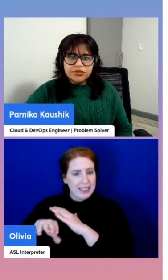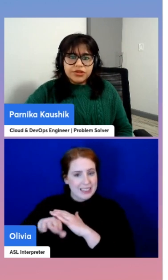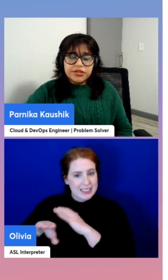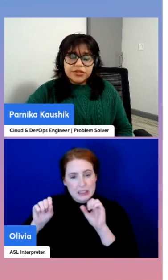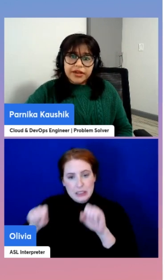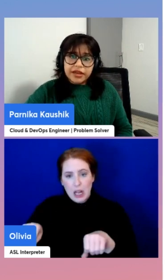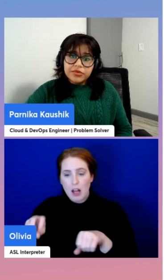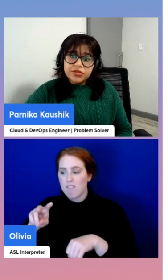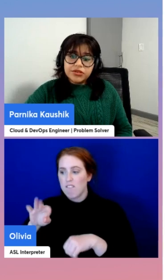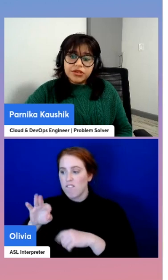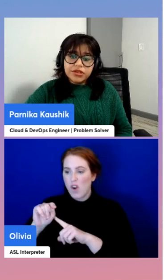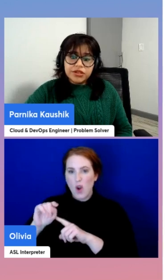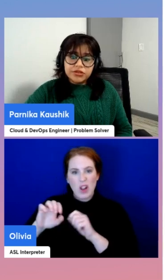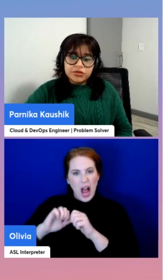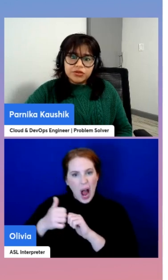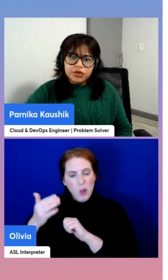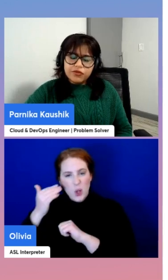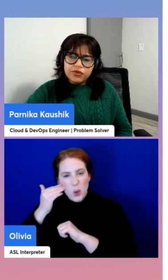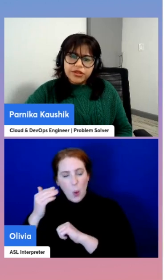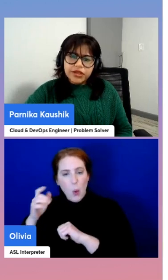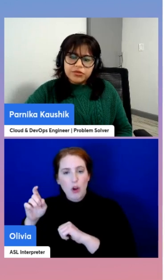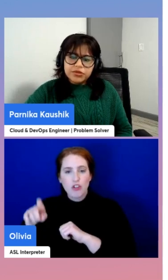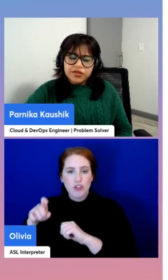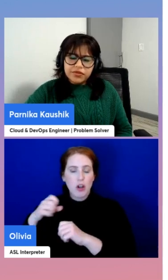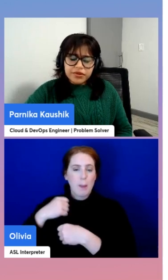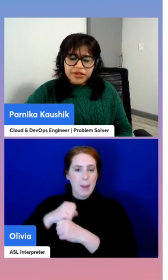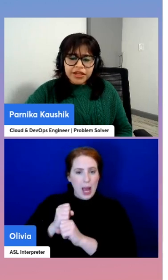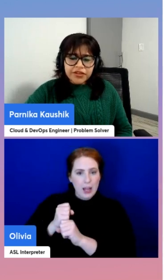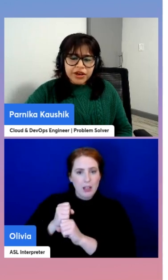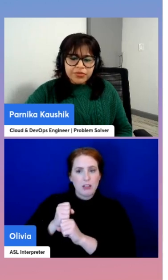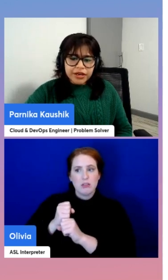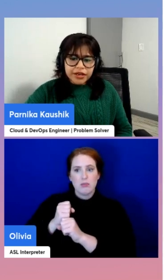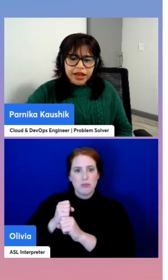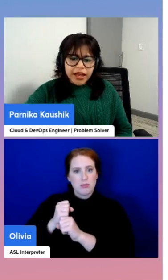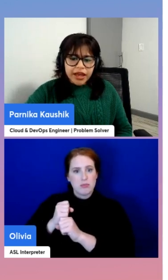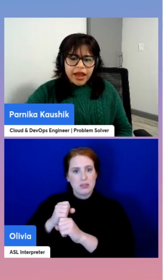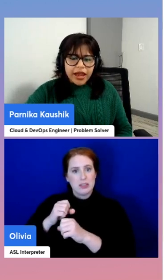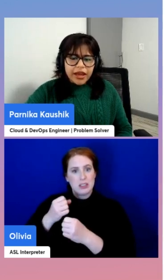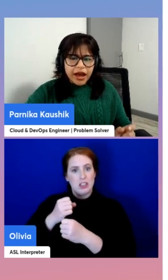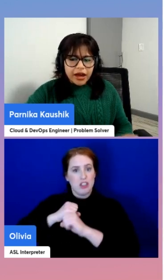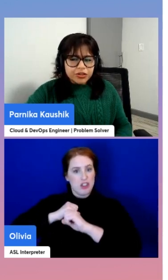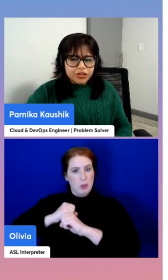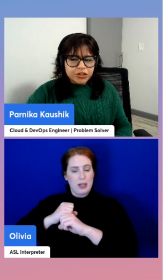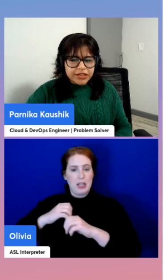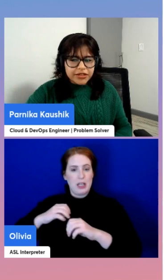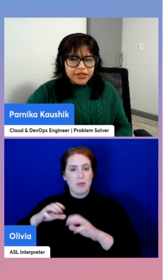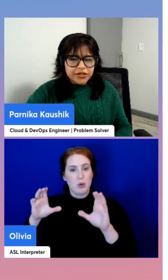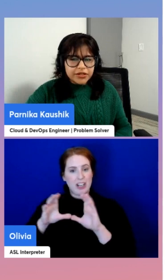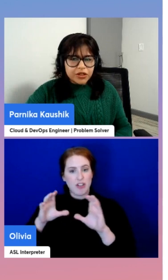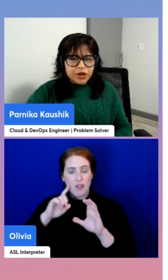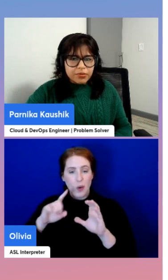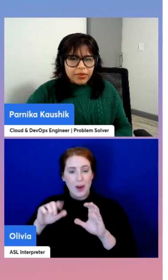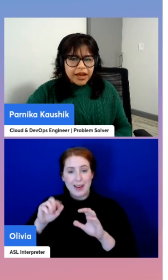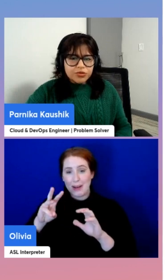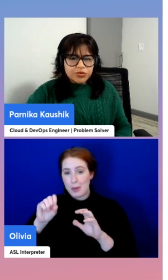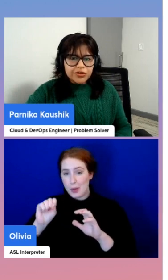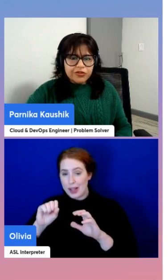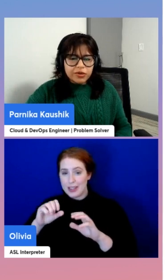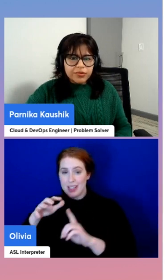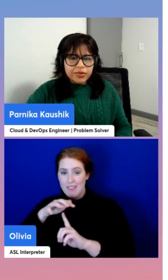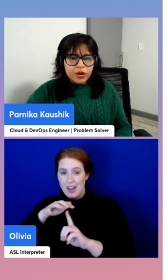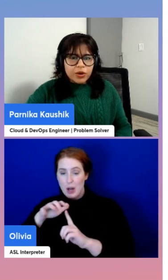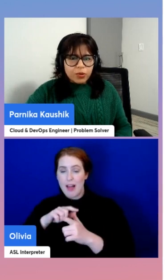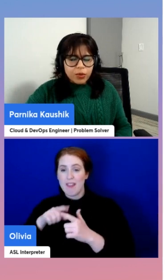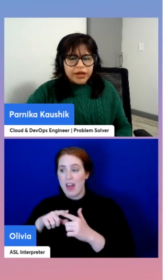know that it should generate dynamic security credentials for the AWS environment? And how should it send it back